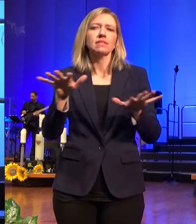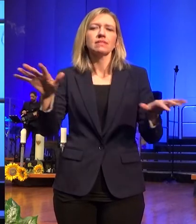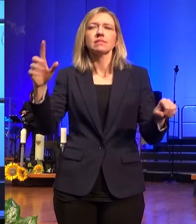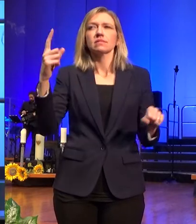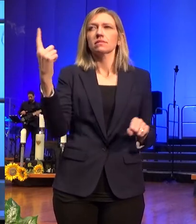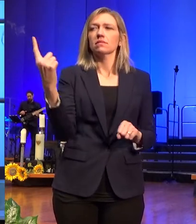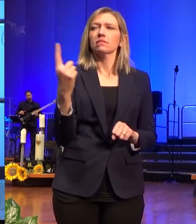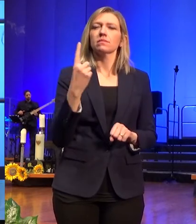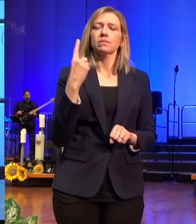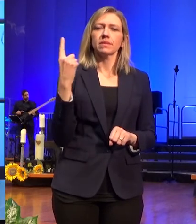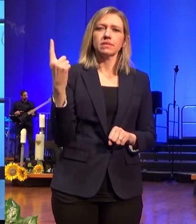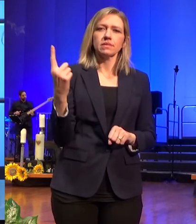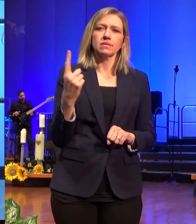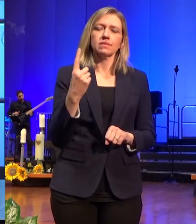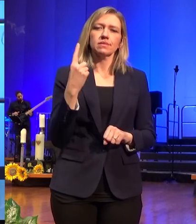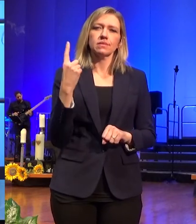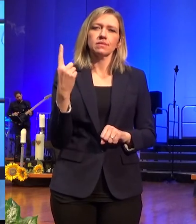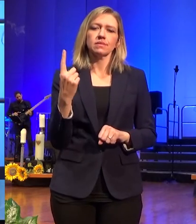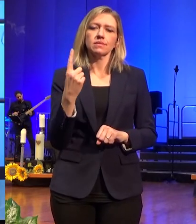blessed always,